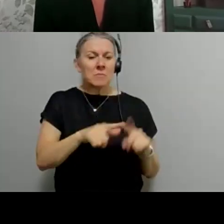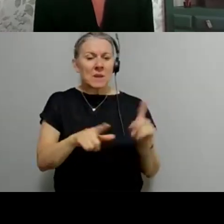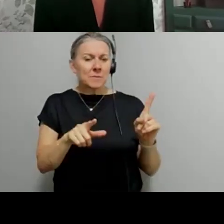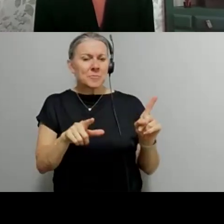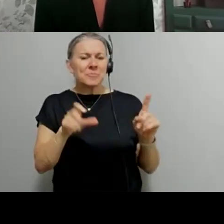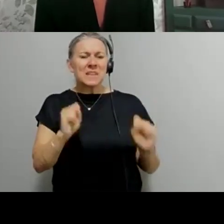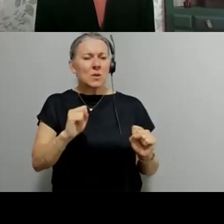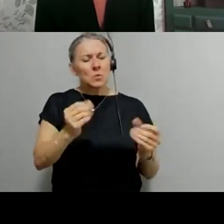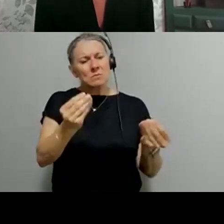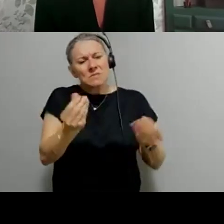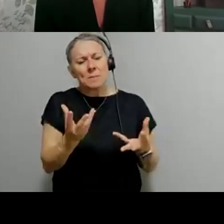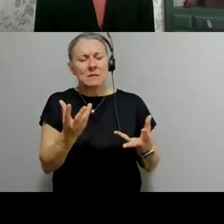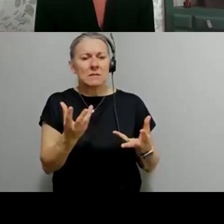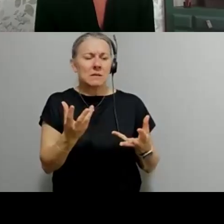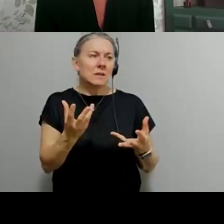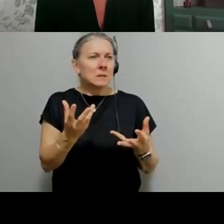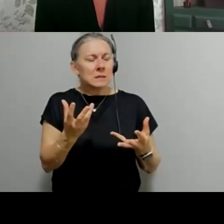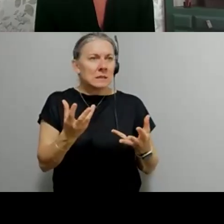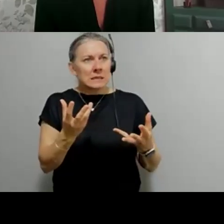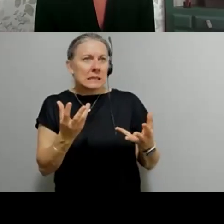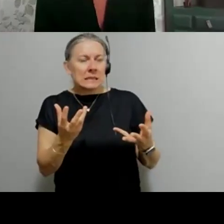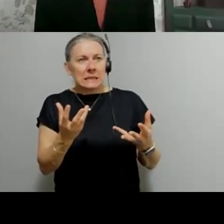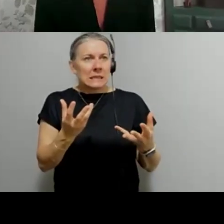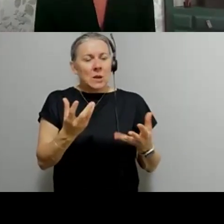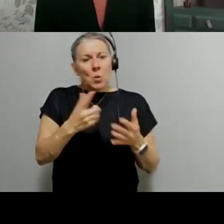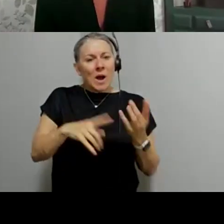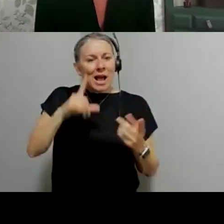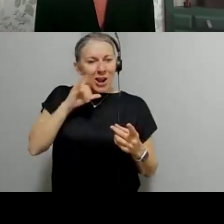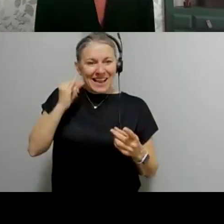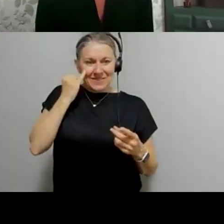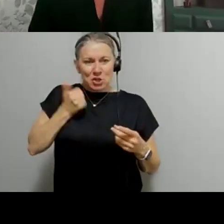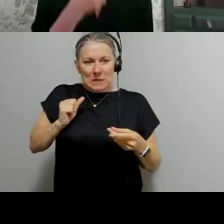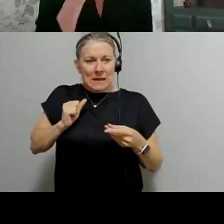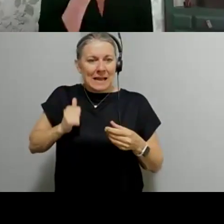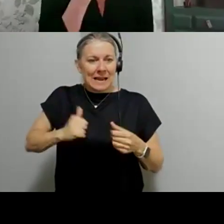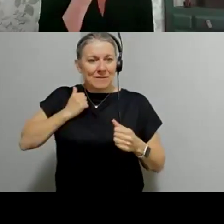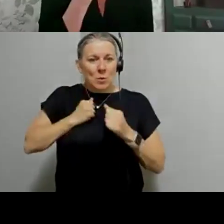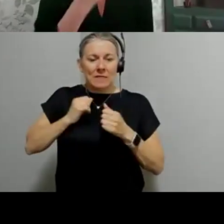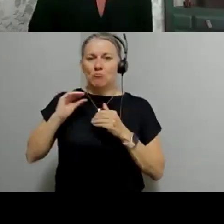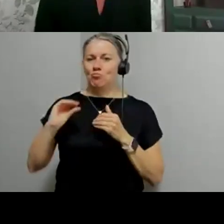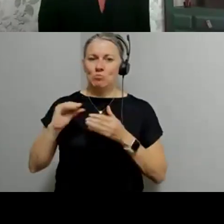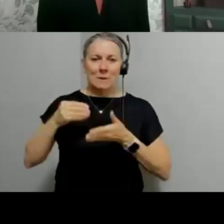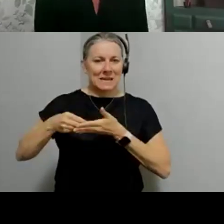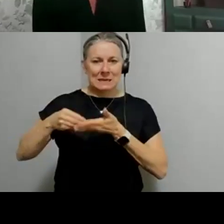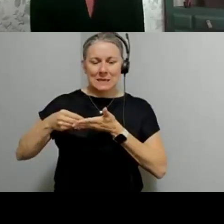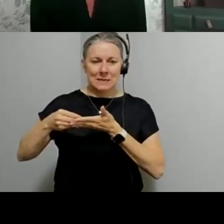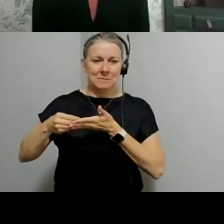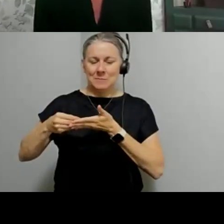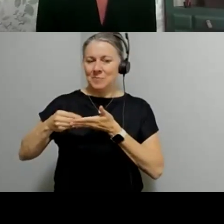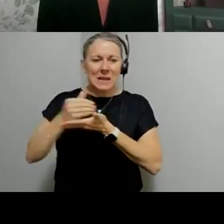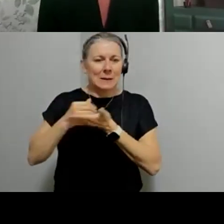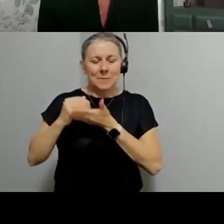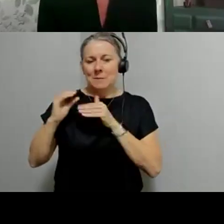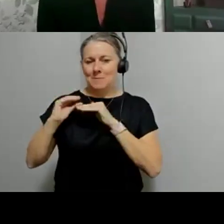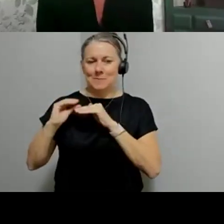a little bit about what it's like to try to live on a very low income? And then Arlene, I'm going to come to you and talk about communities and financial well-being and